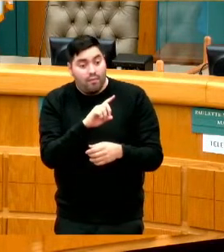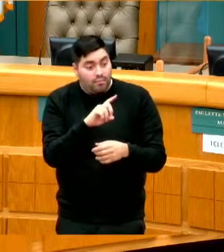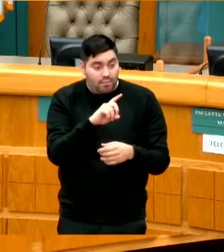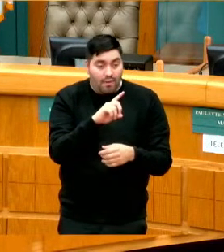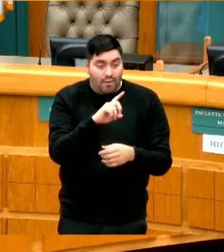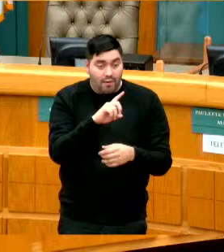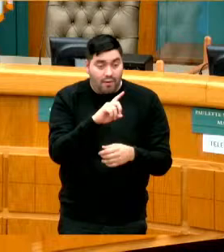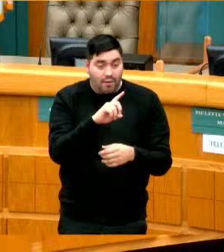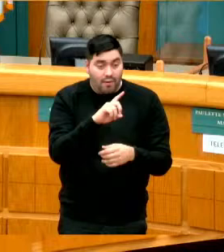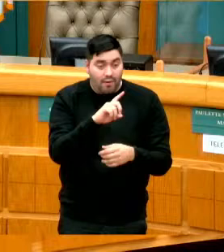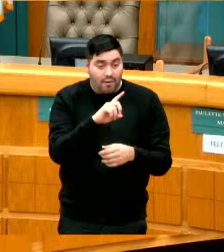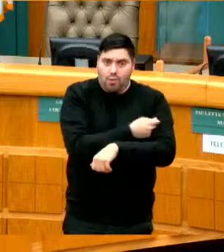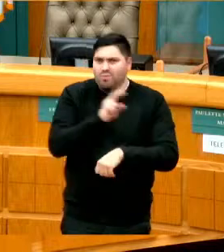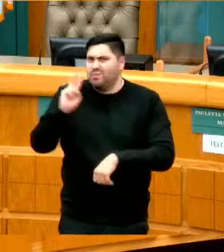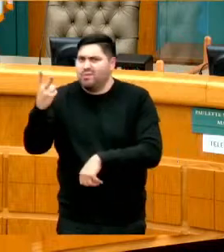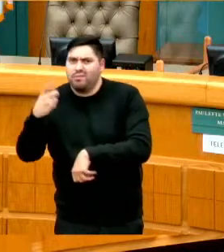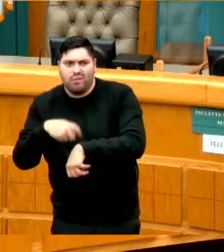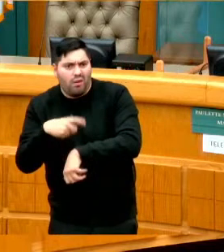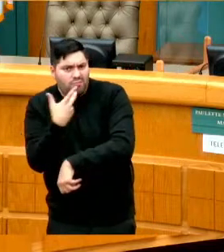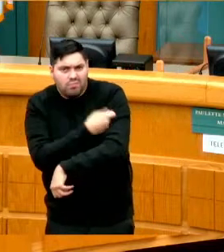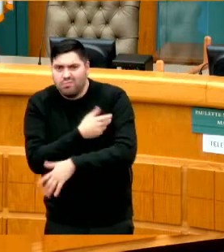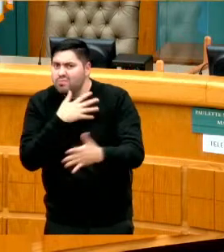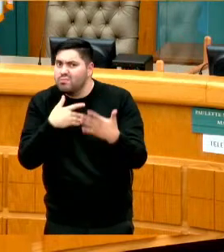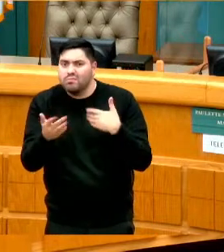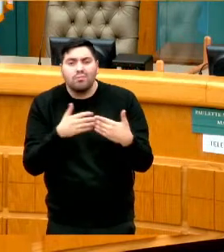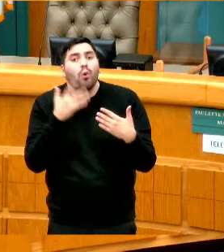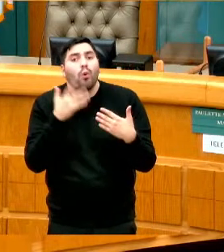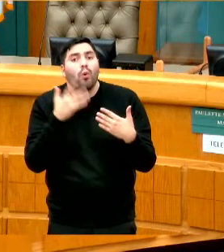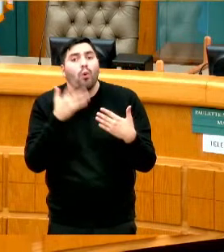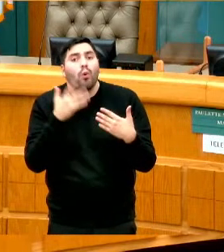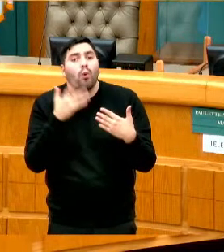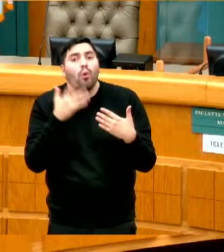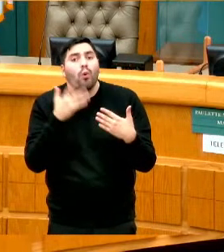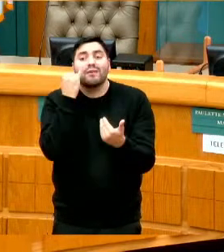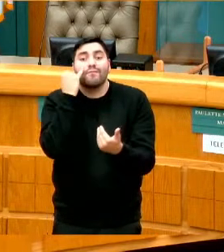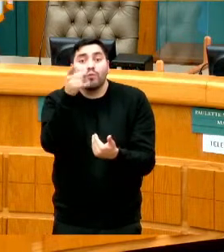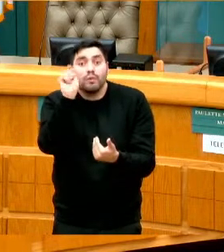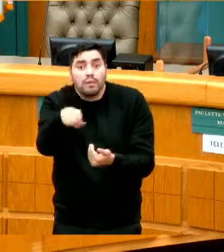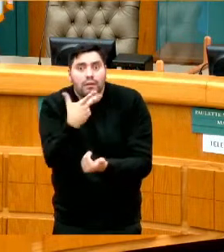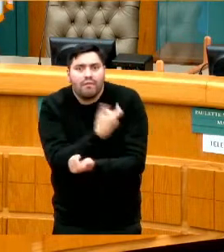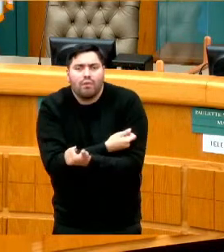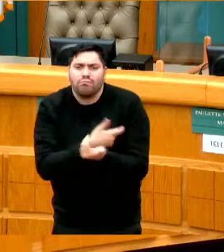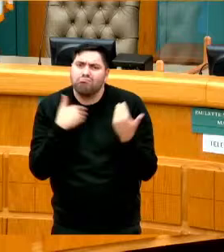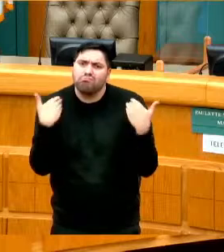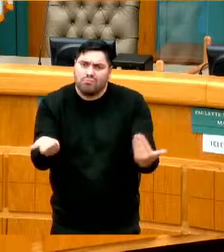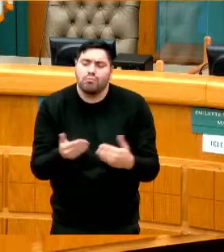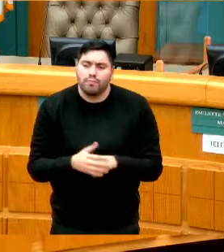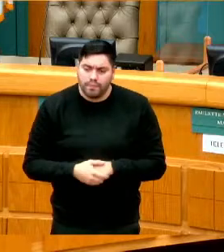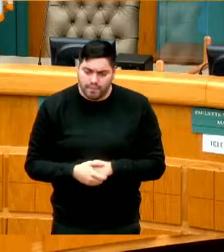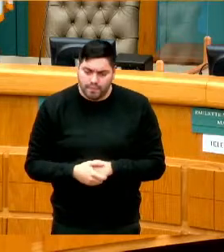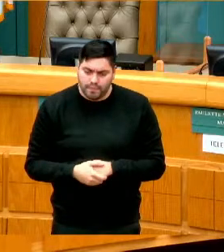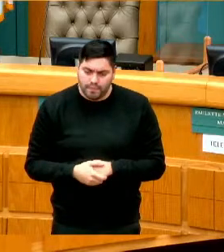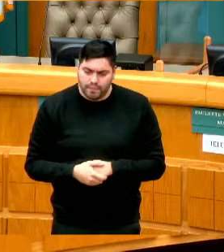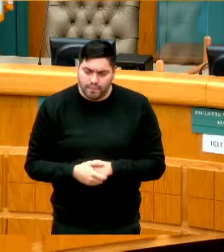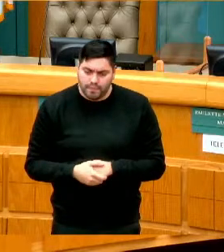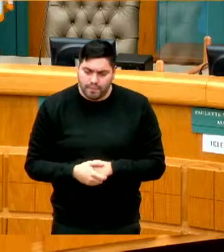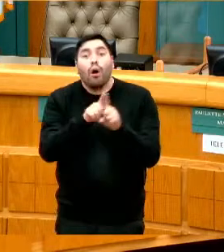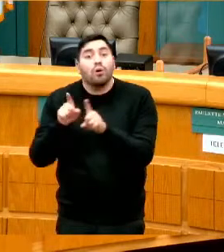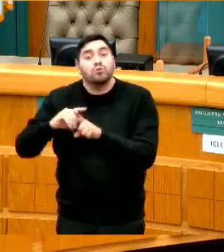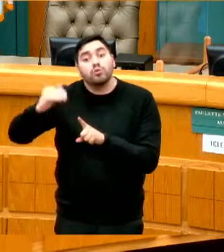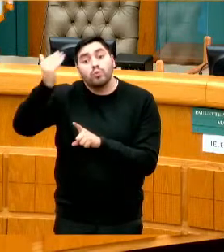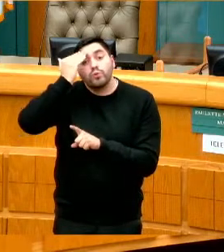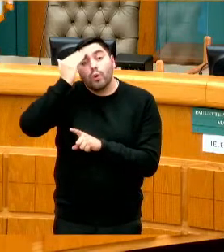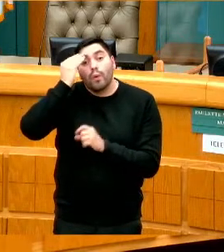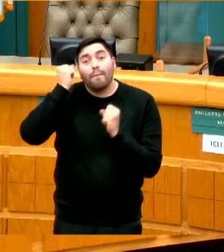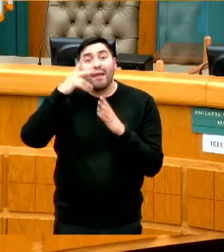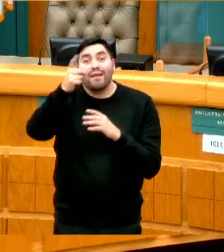Moderna to make it easier for anyone needing to get vaccinated. Also, we are aware that some of you have been receiving